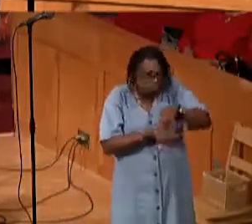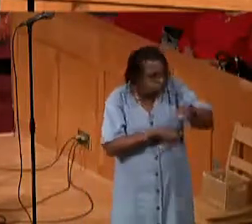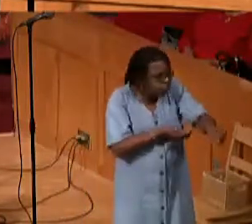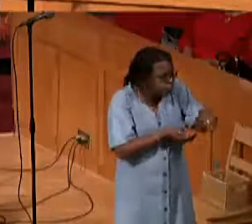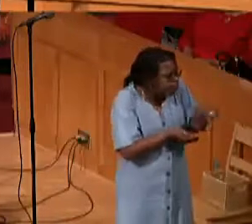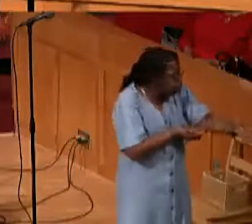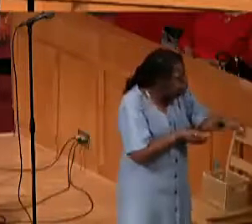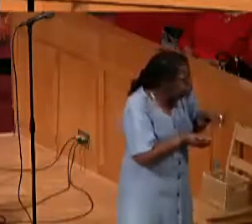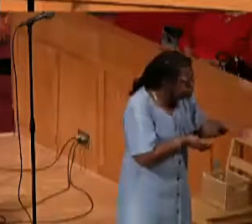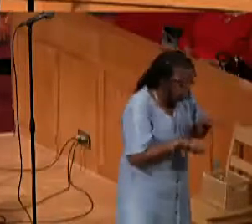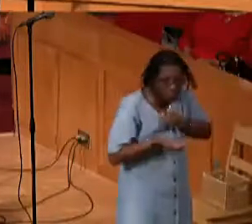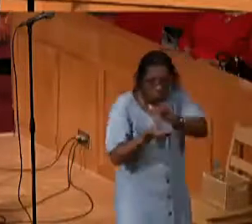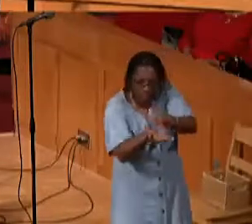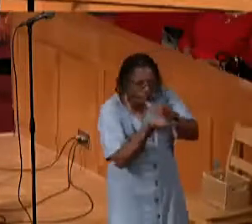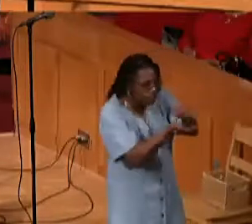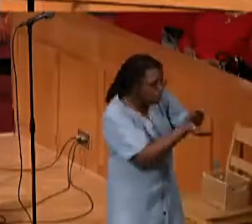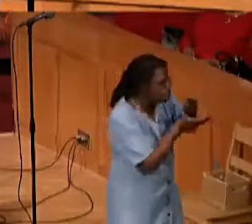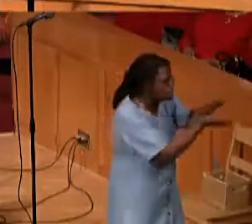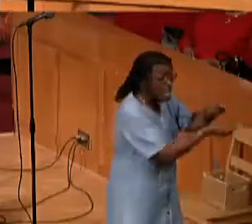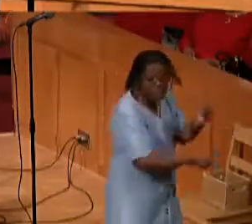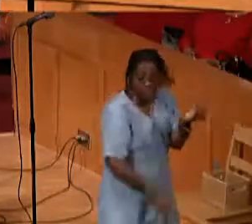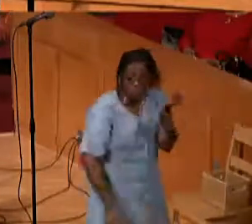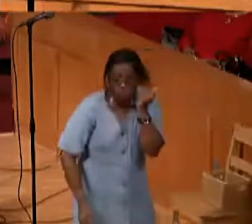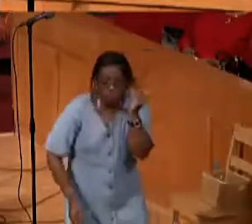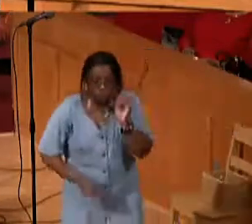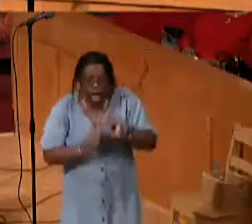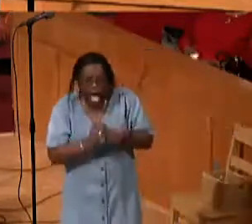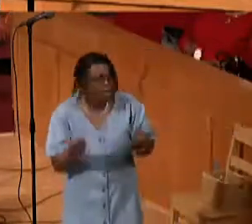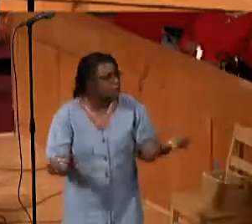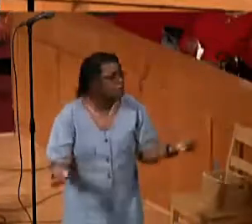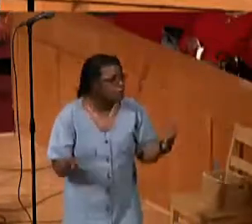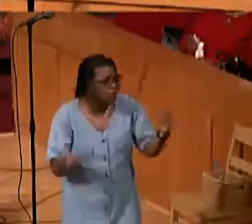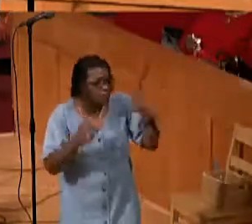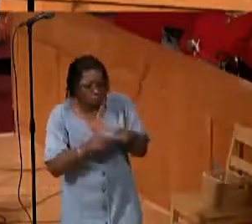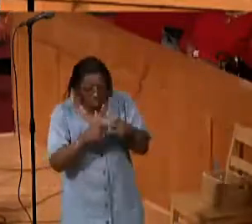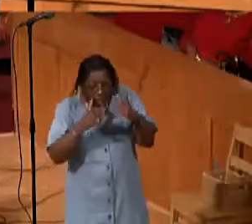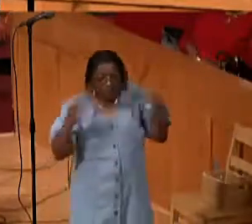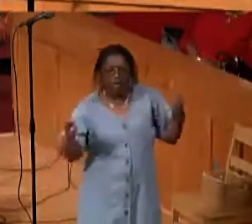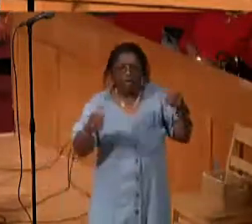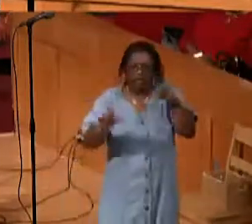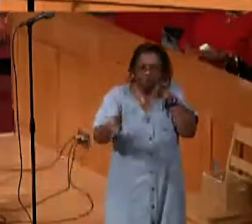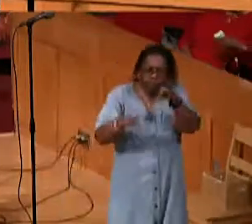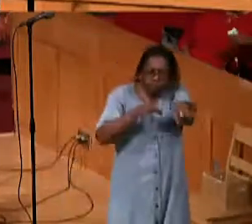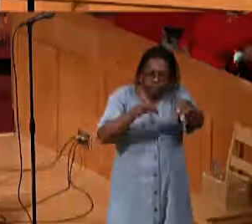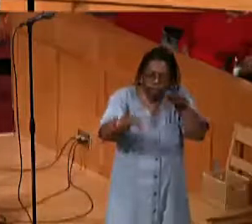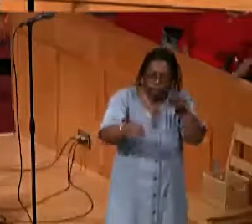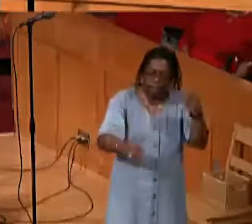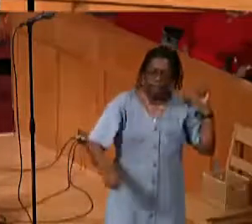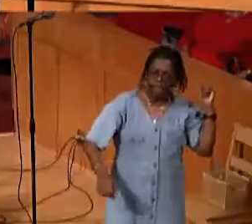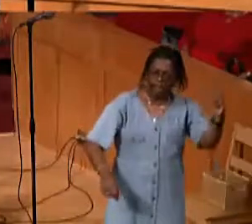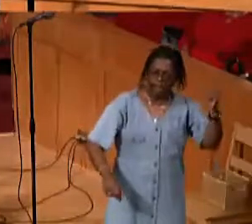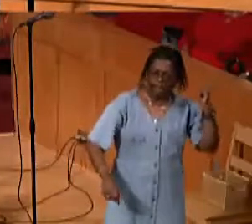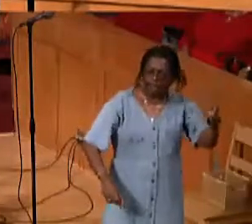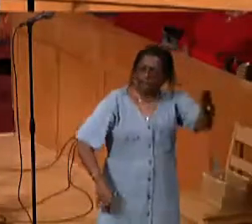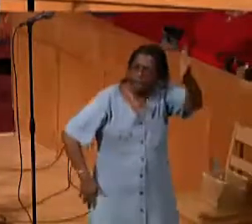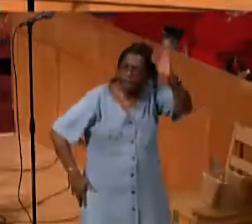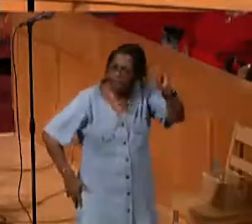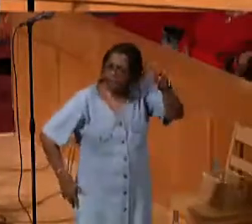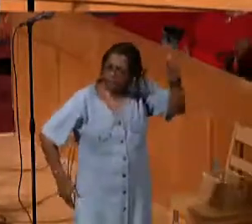amen, learn how to enlarge him. That God is able to do anything but fail.